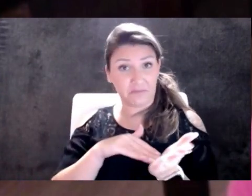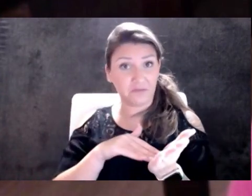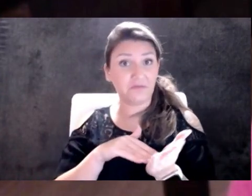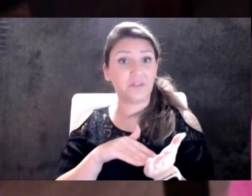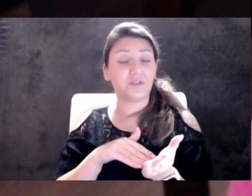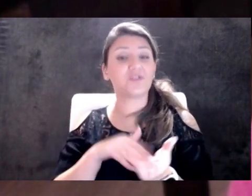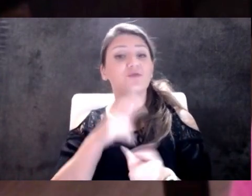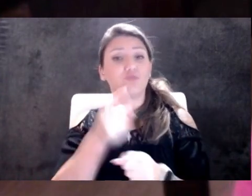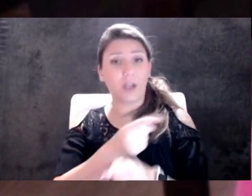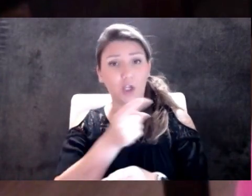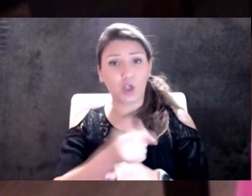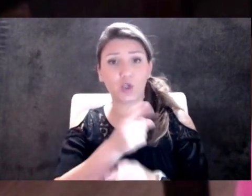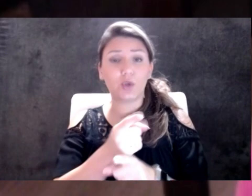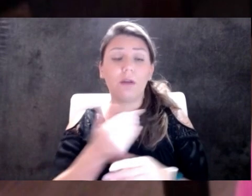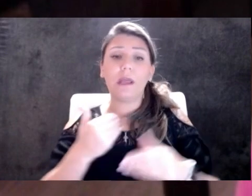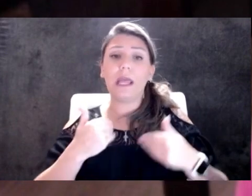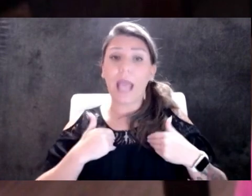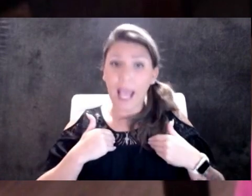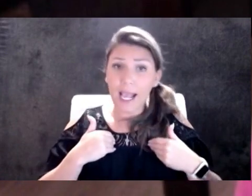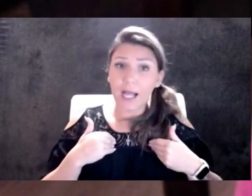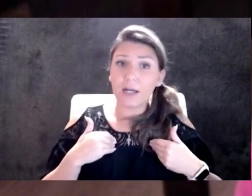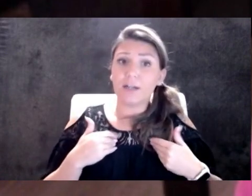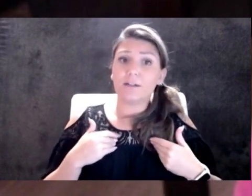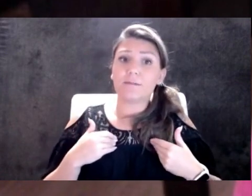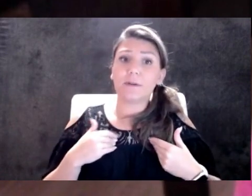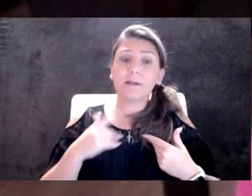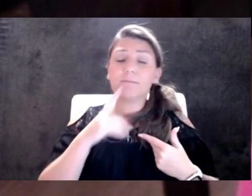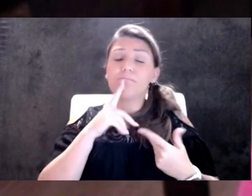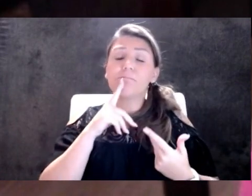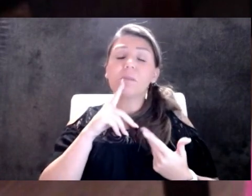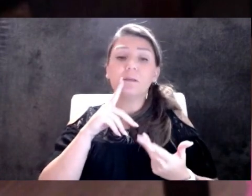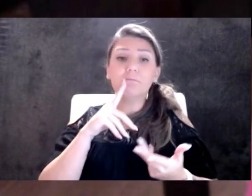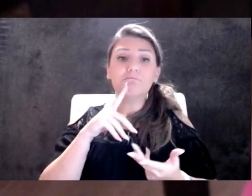I have scans, to make sure that,